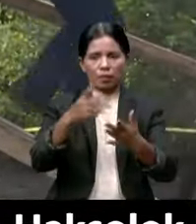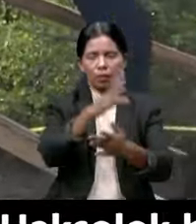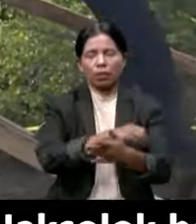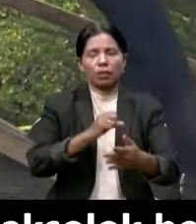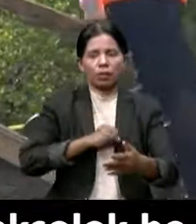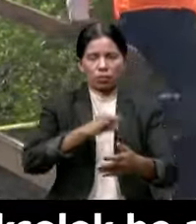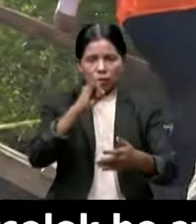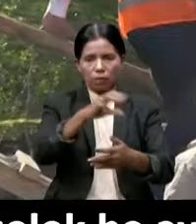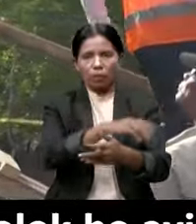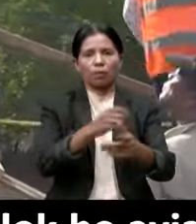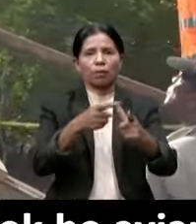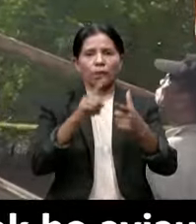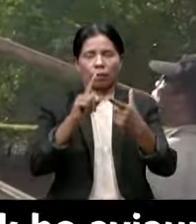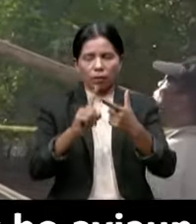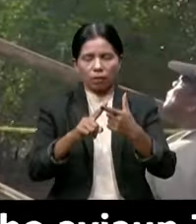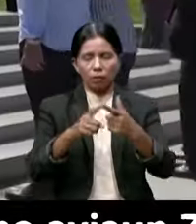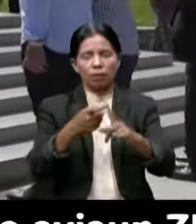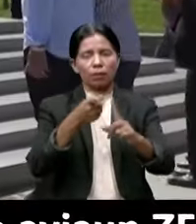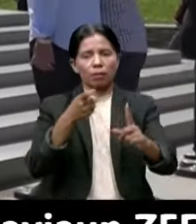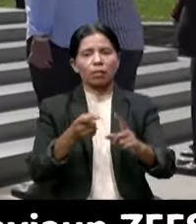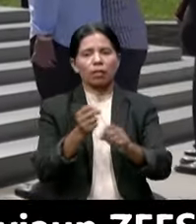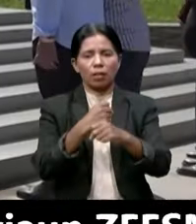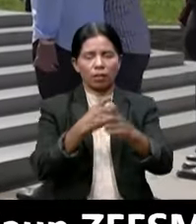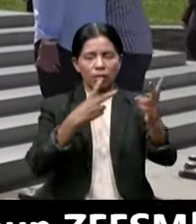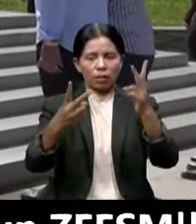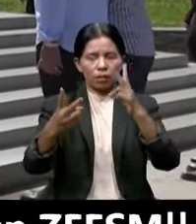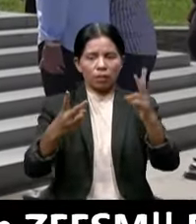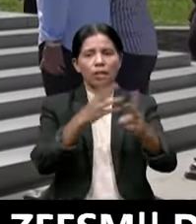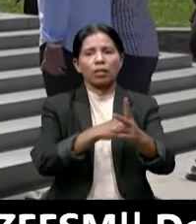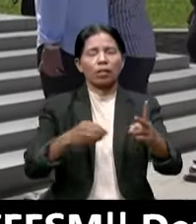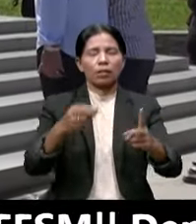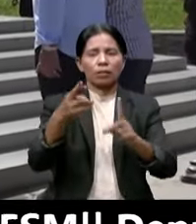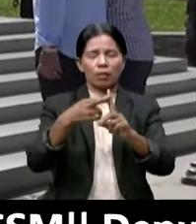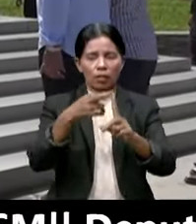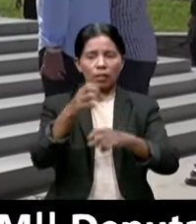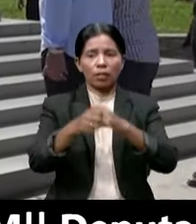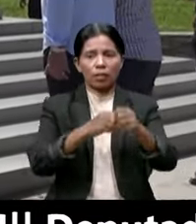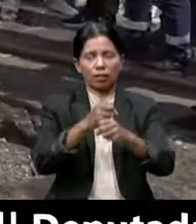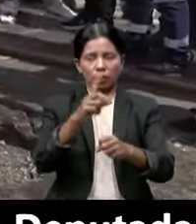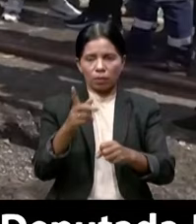supply base ya munisipio Kovalima, delegação referemos halo visita ba monumento Tinang Rewida tu sesia nu